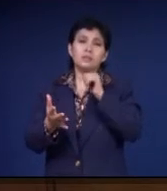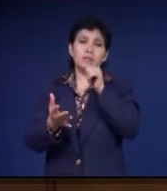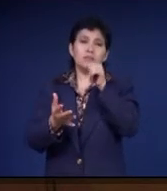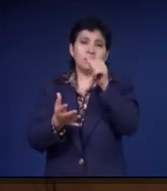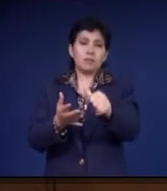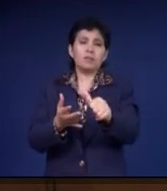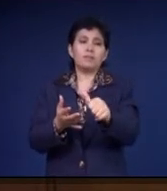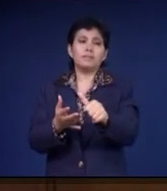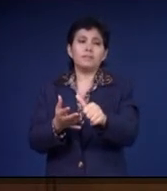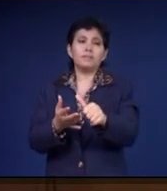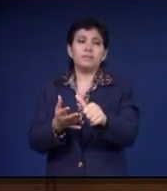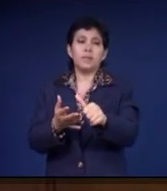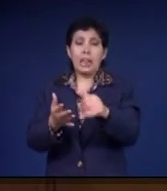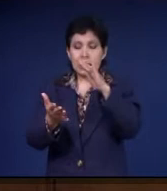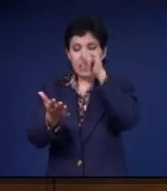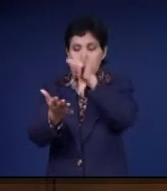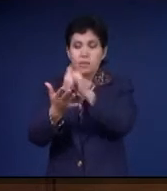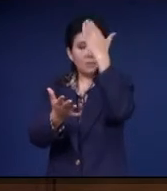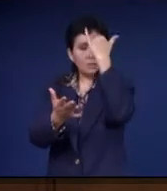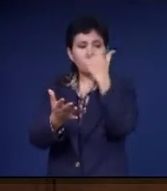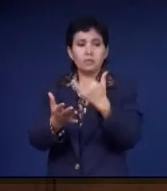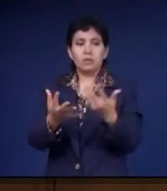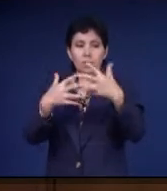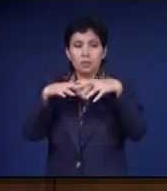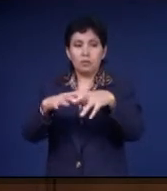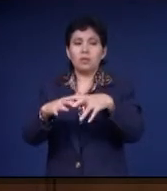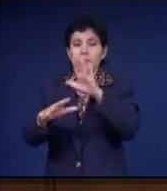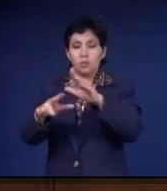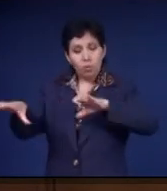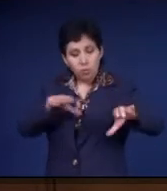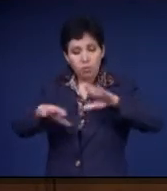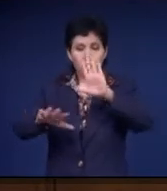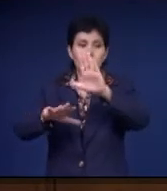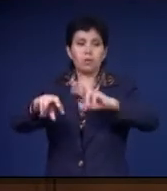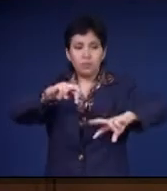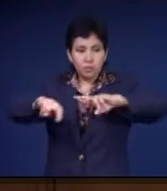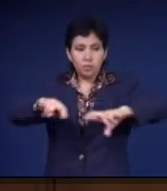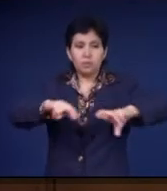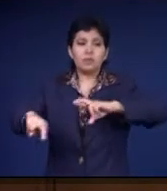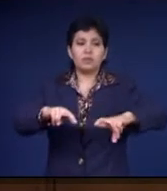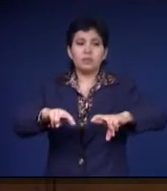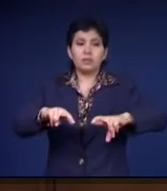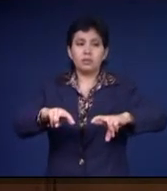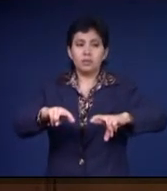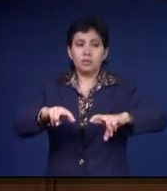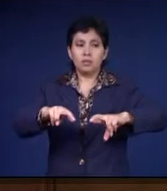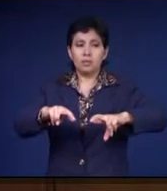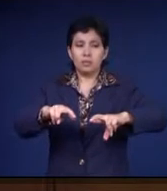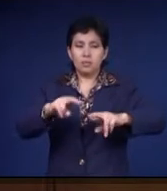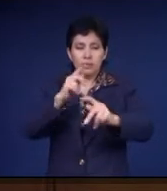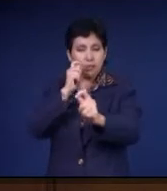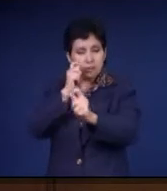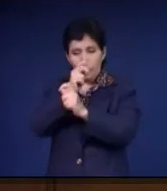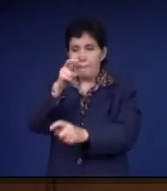variable. That's why it is important for you when you do your research, you have to strictly